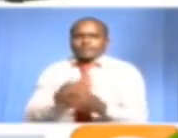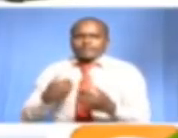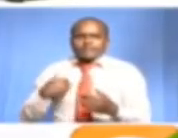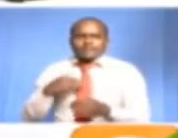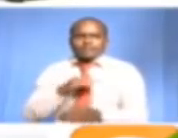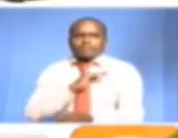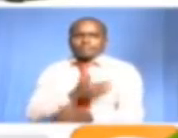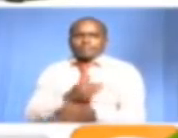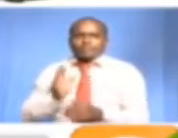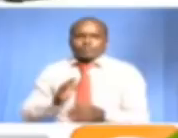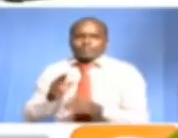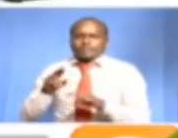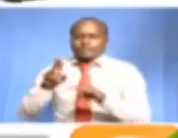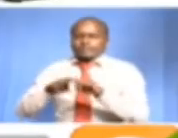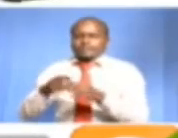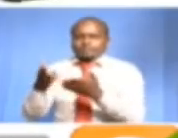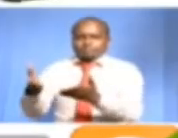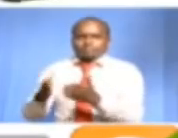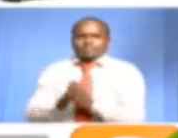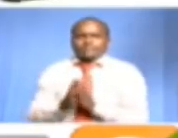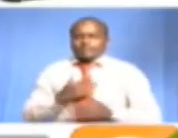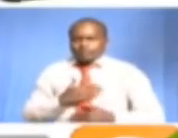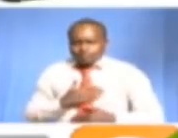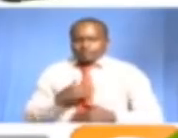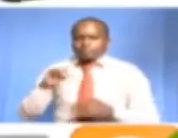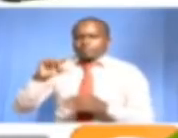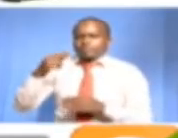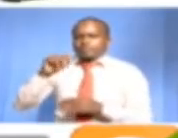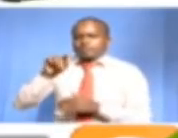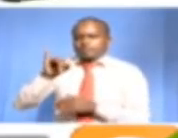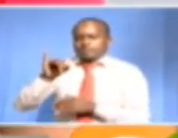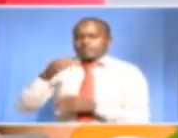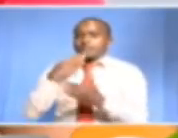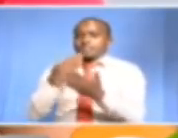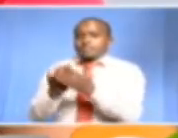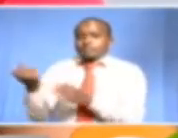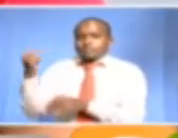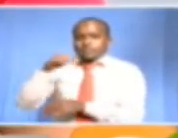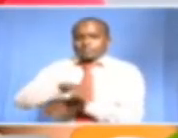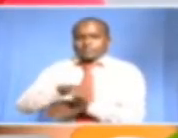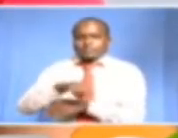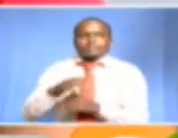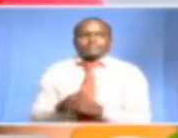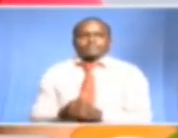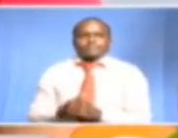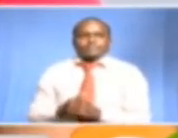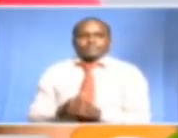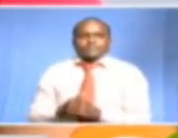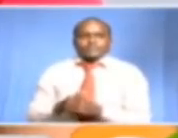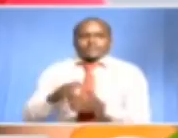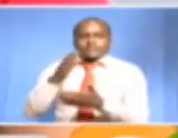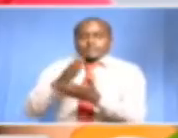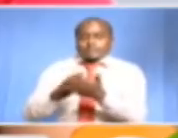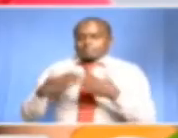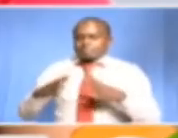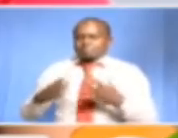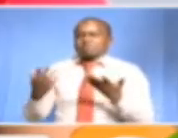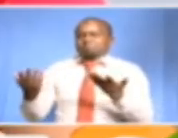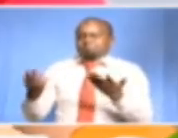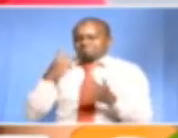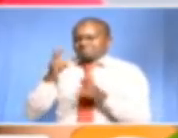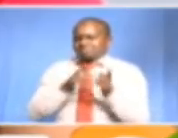across from me, Honorable Dennitah Ghati. Thank you so much for coming in. You know, some people may take for granted, you went